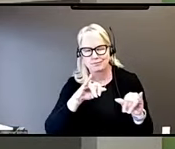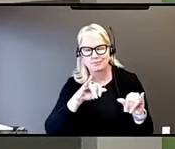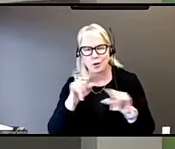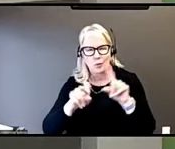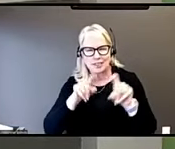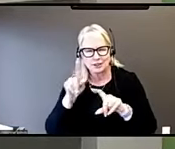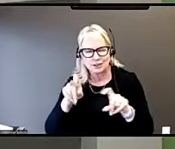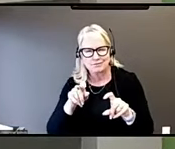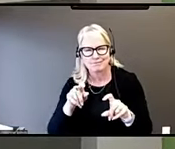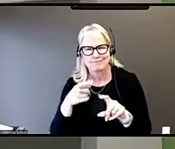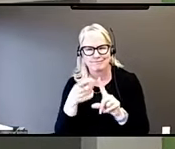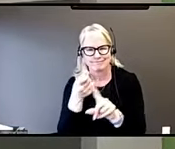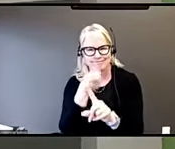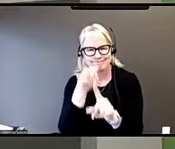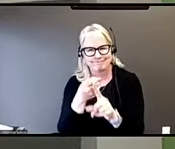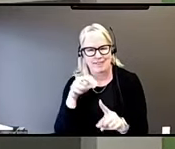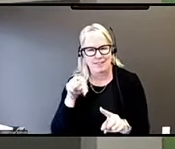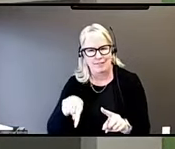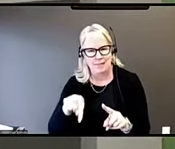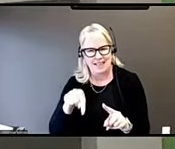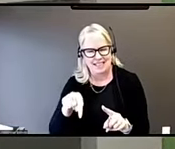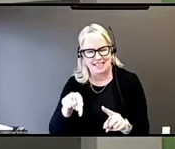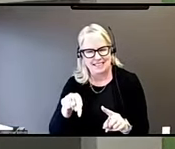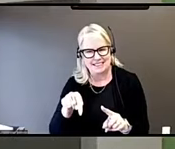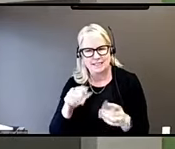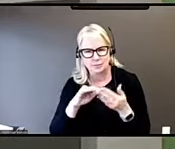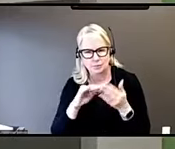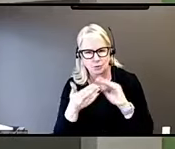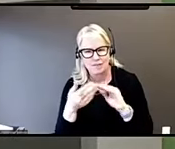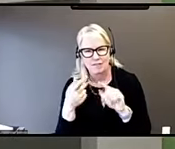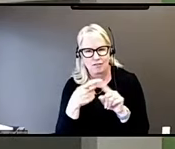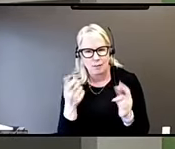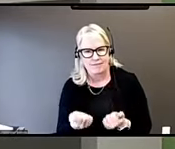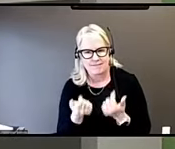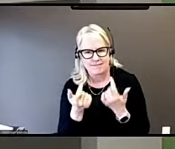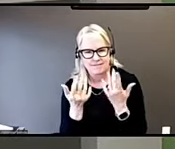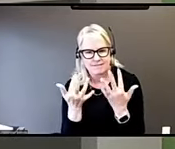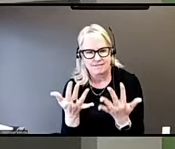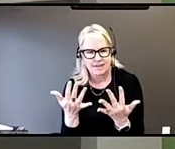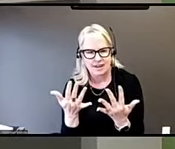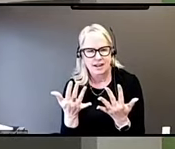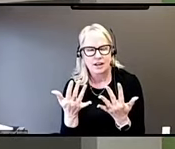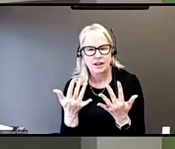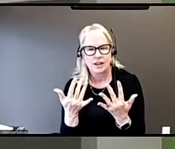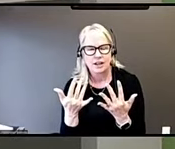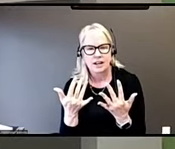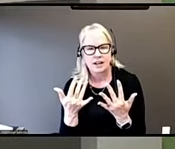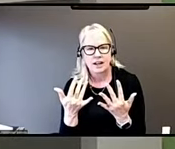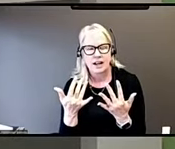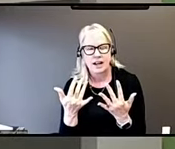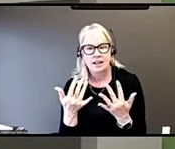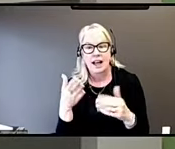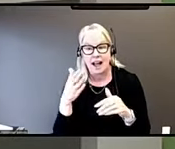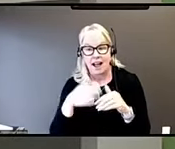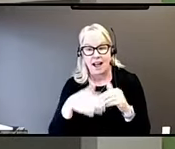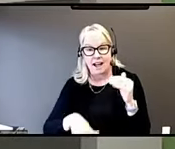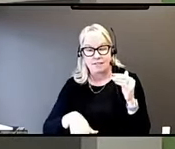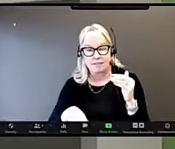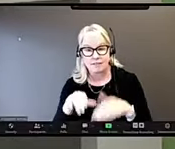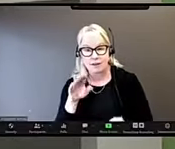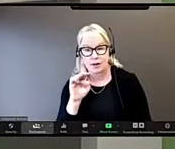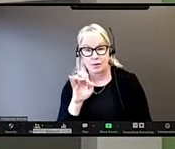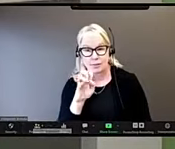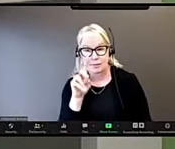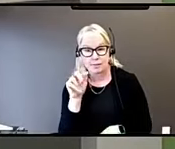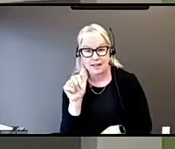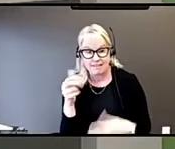communities of this fire. So I may actually throw a few to staff after media are finished, if there are some questions that have